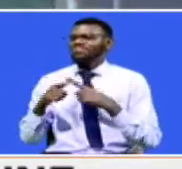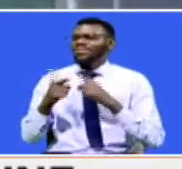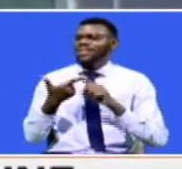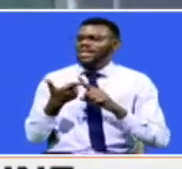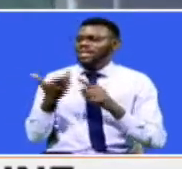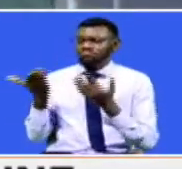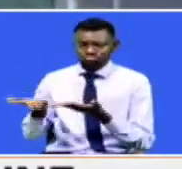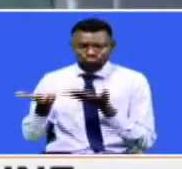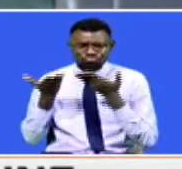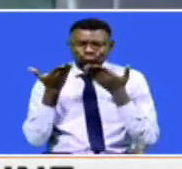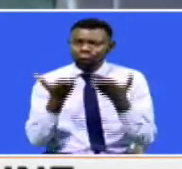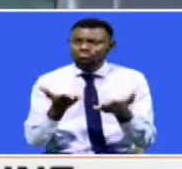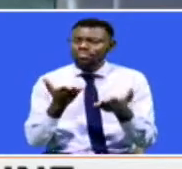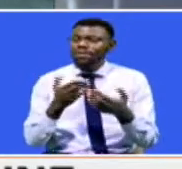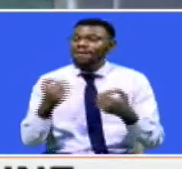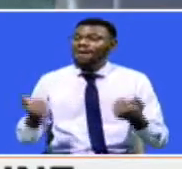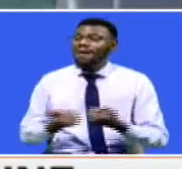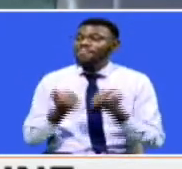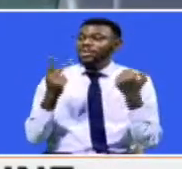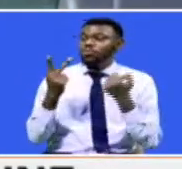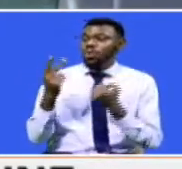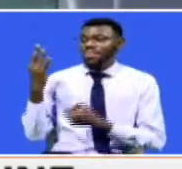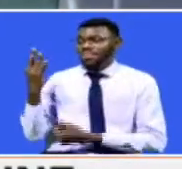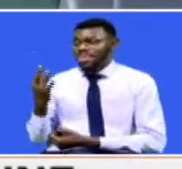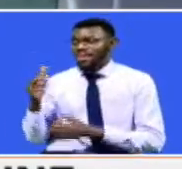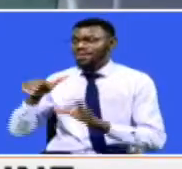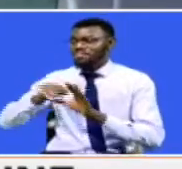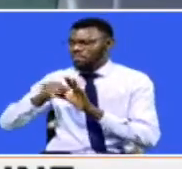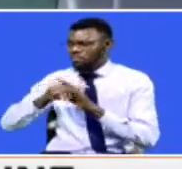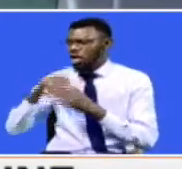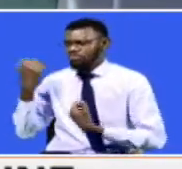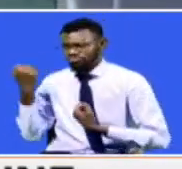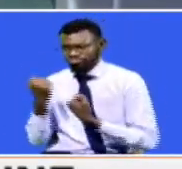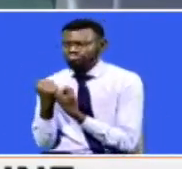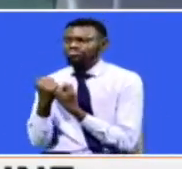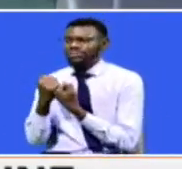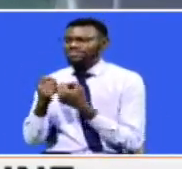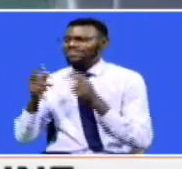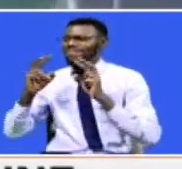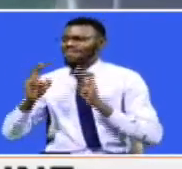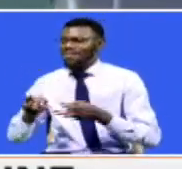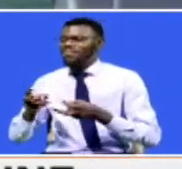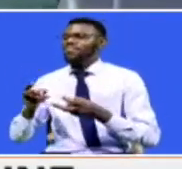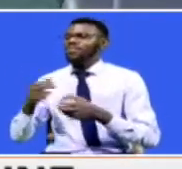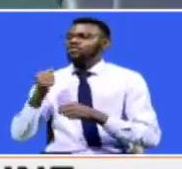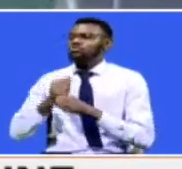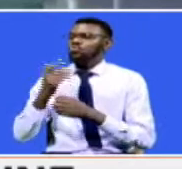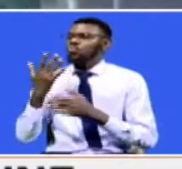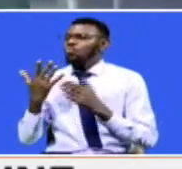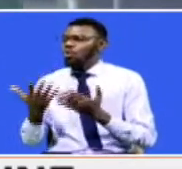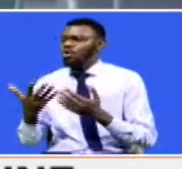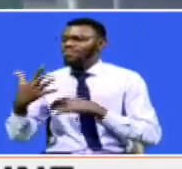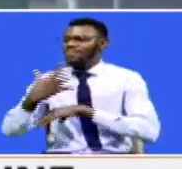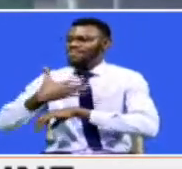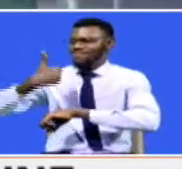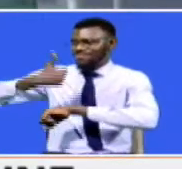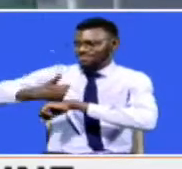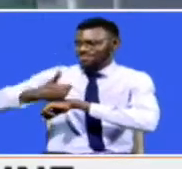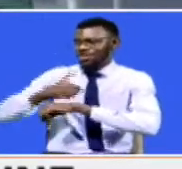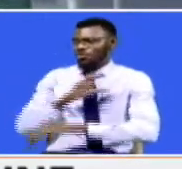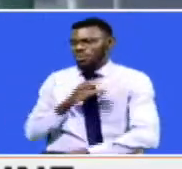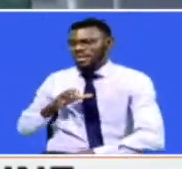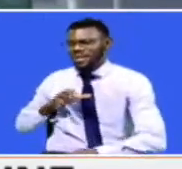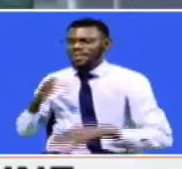move it, and then if they get 2/3 to substantiate that particular motion, they will set up a committee of 11